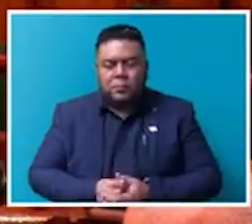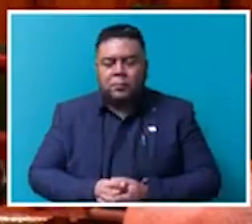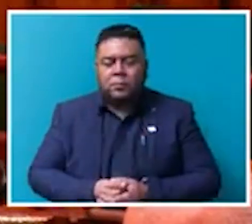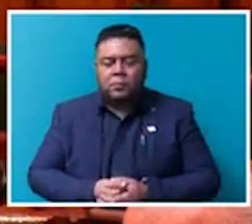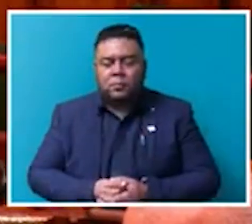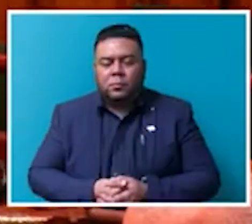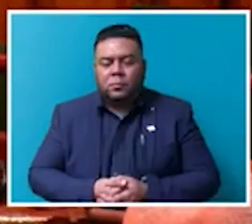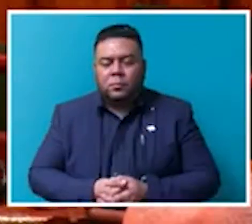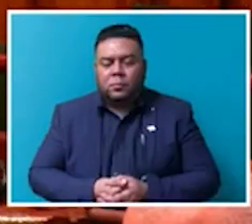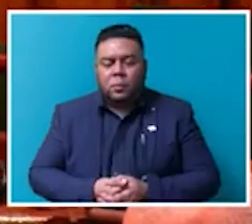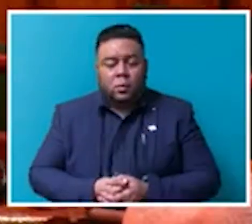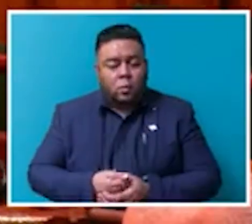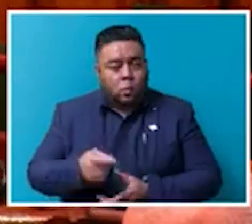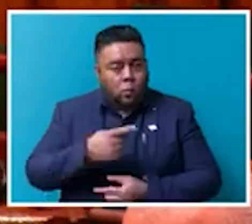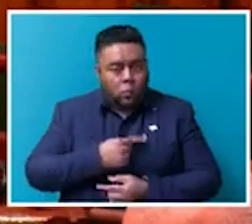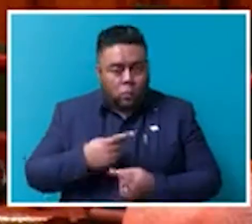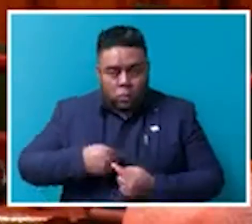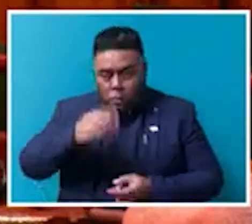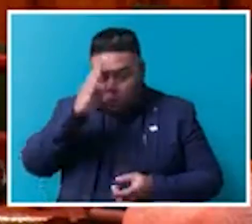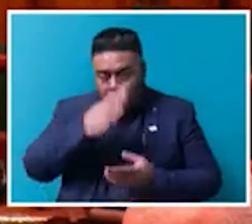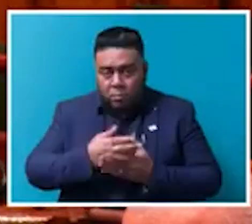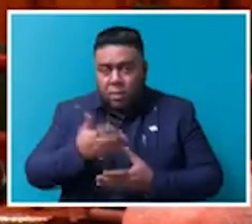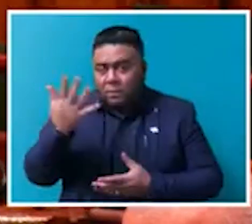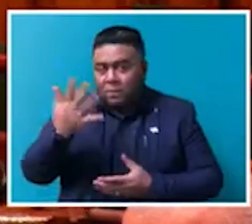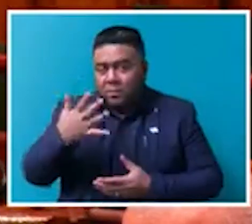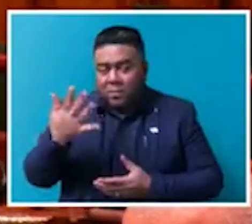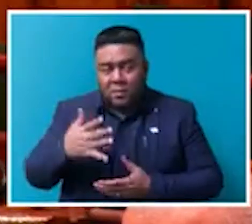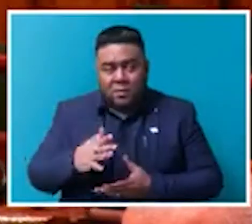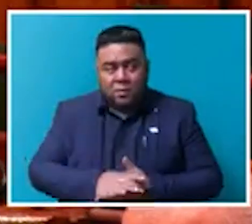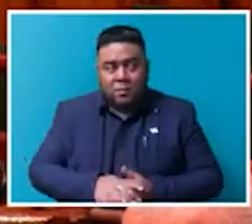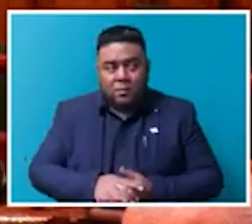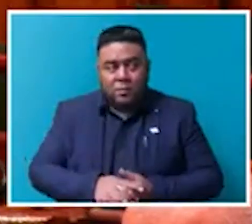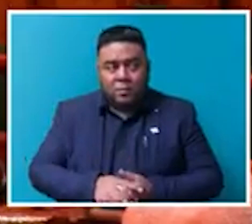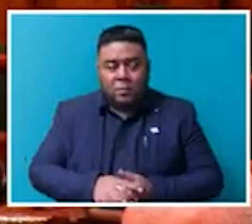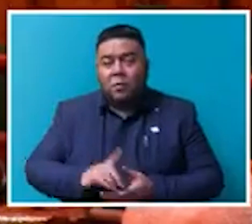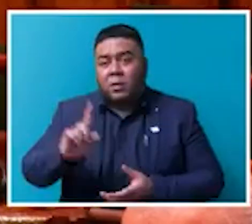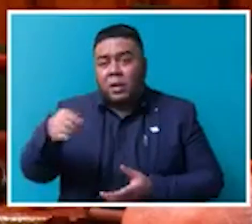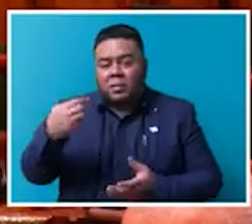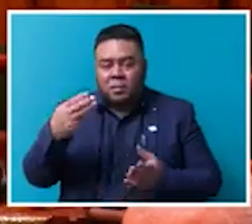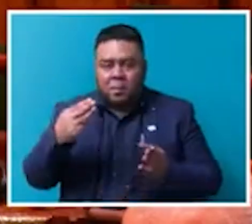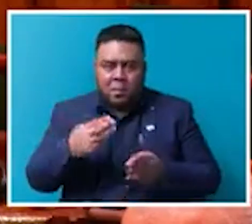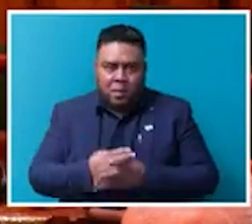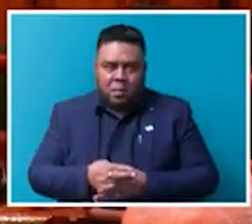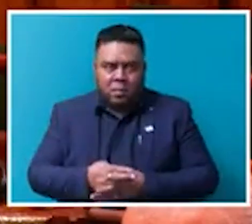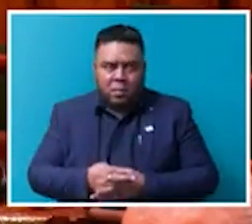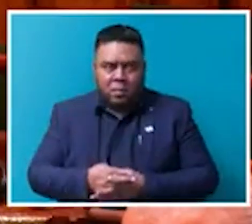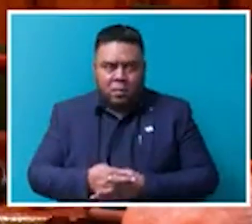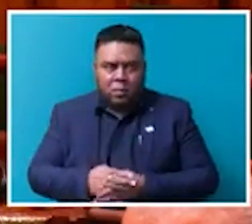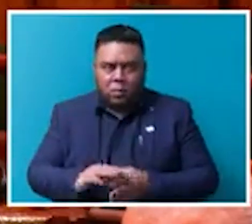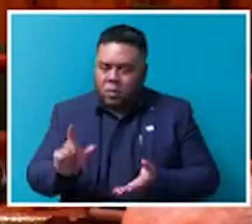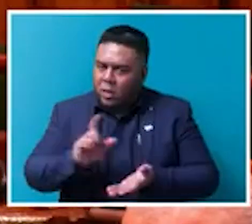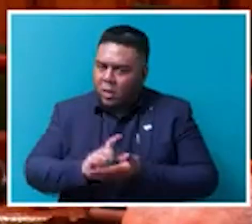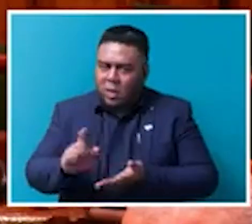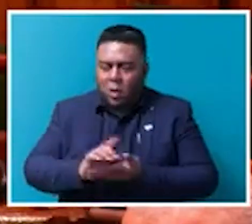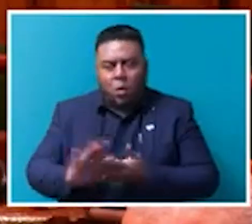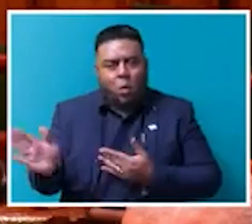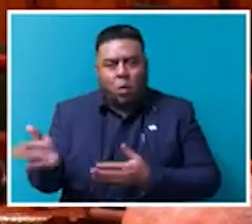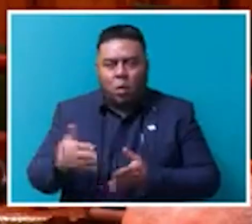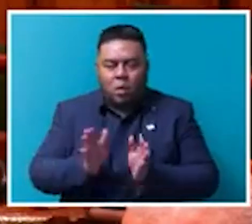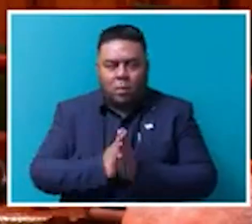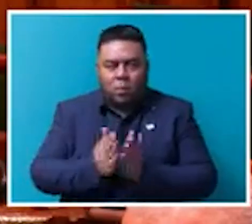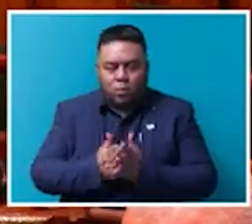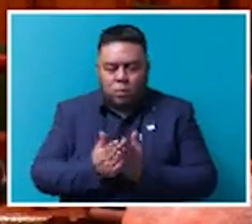that by the 15th of next month, we would have cleared all the books, all the